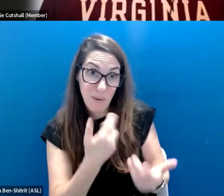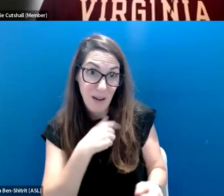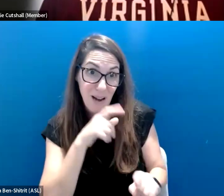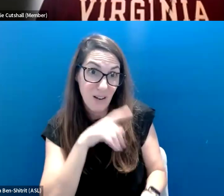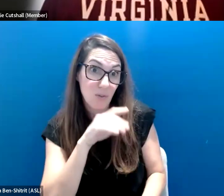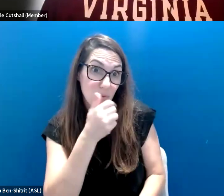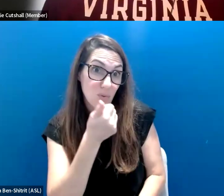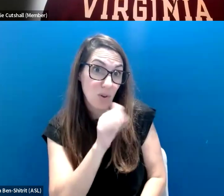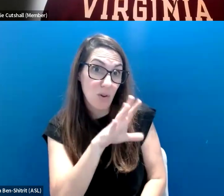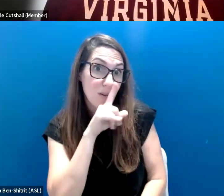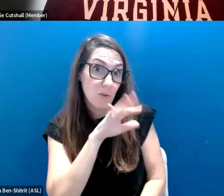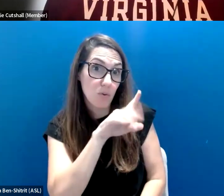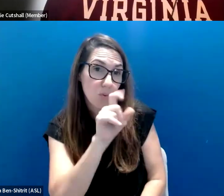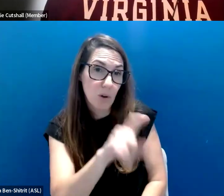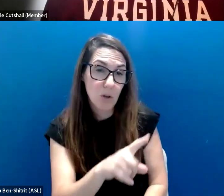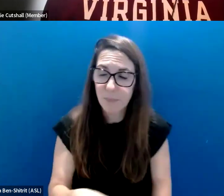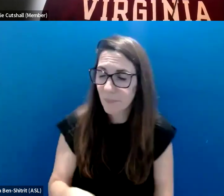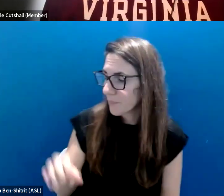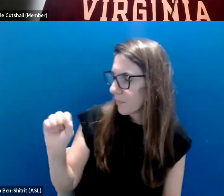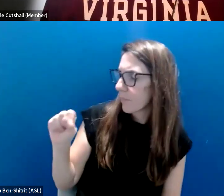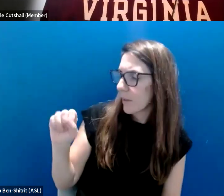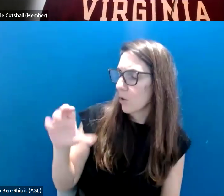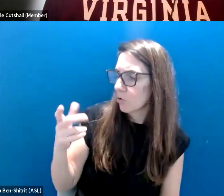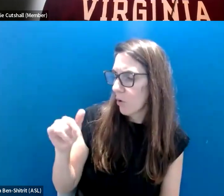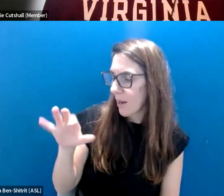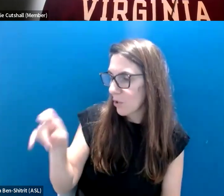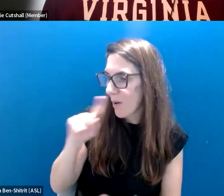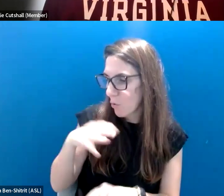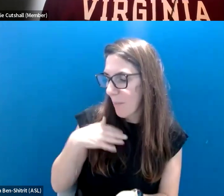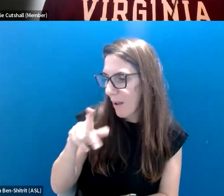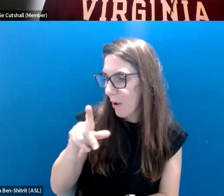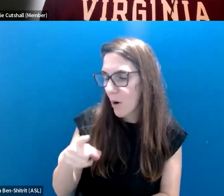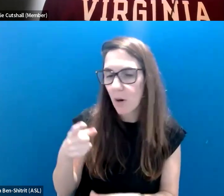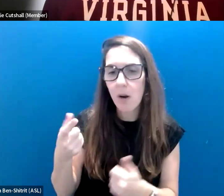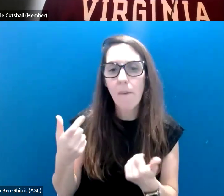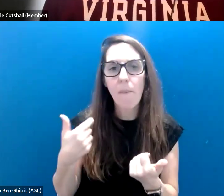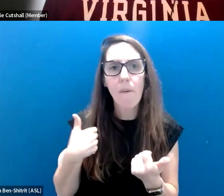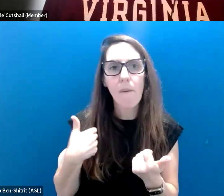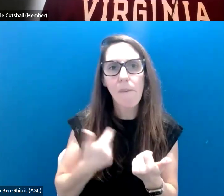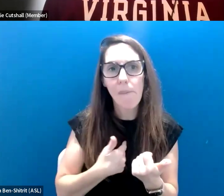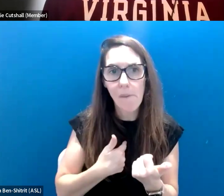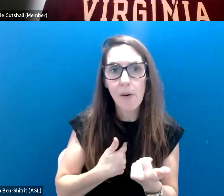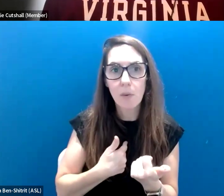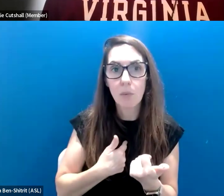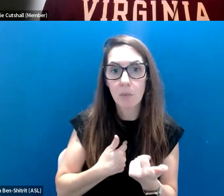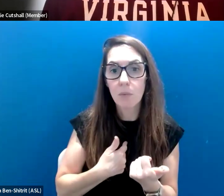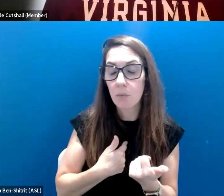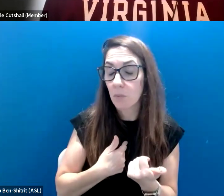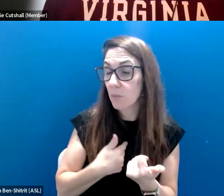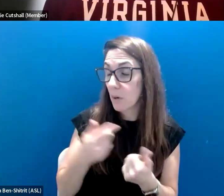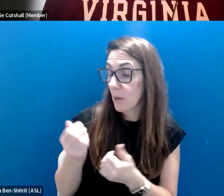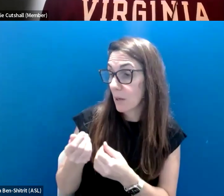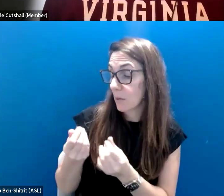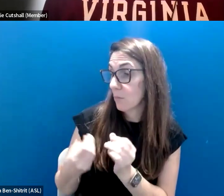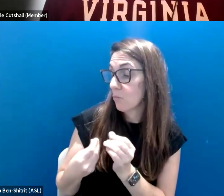to. Yeah, it does. It does. To the extent that you would be taking our advice and recommendation in